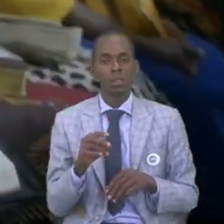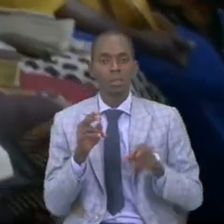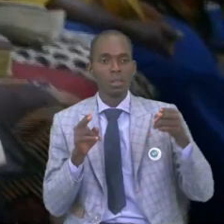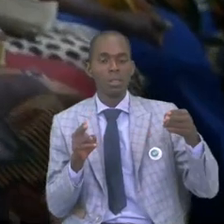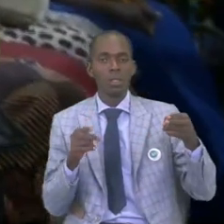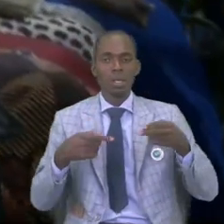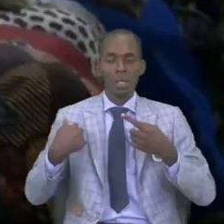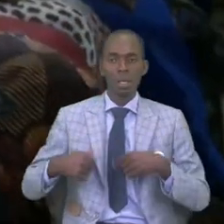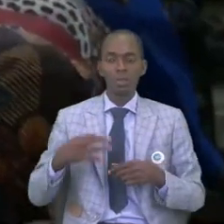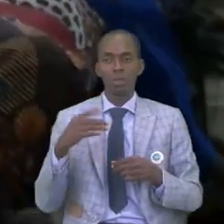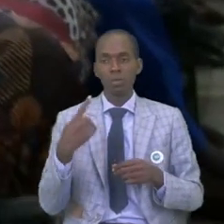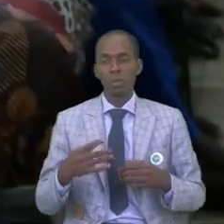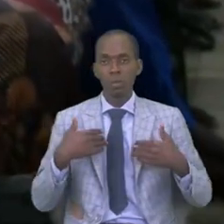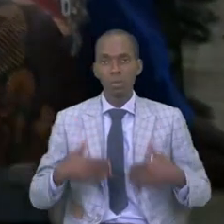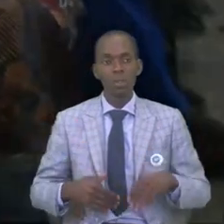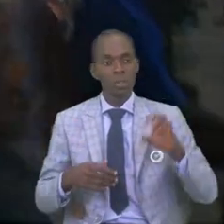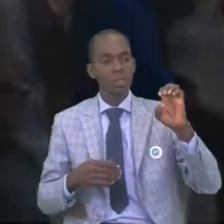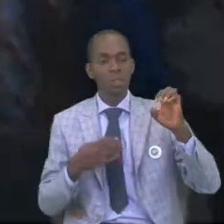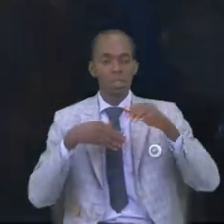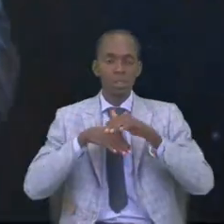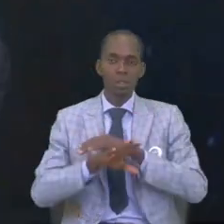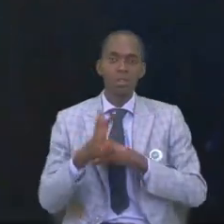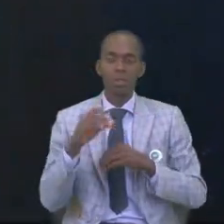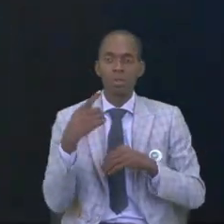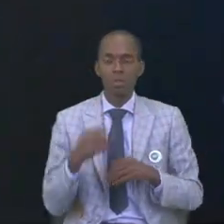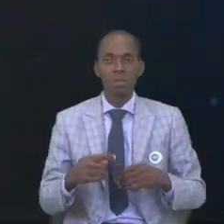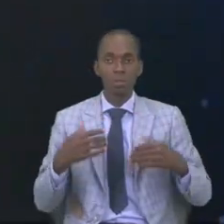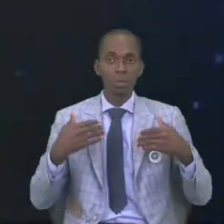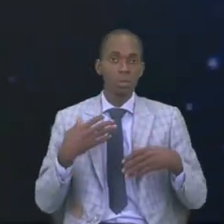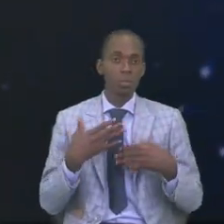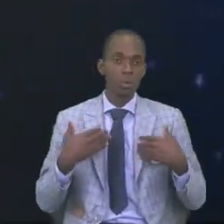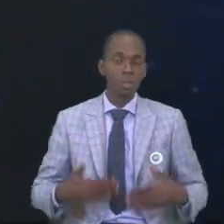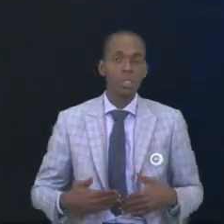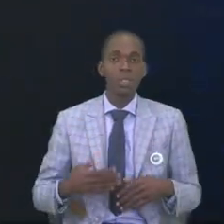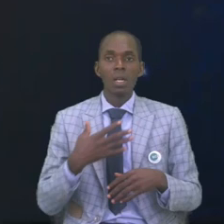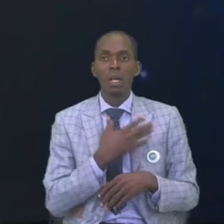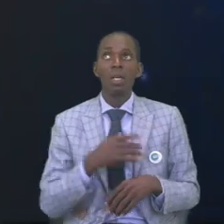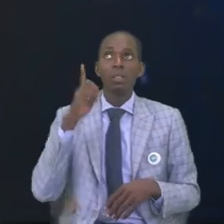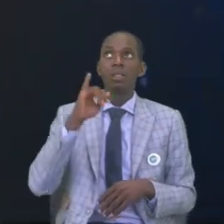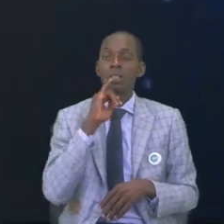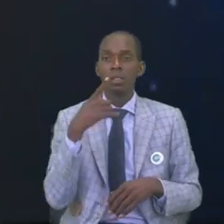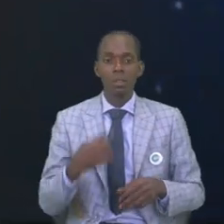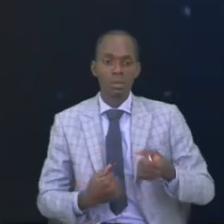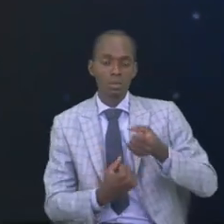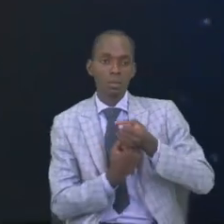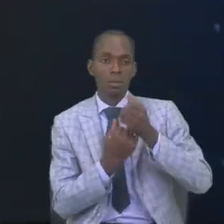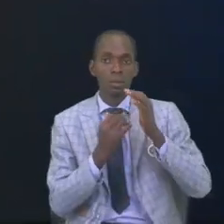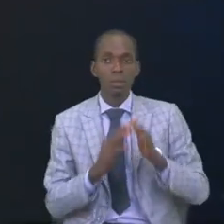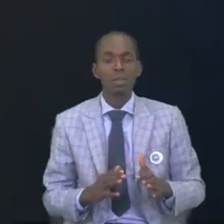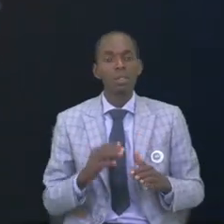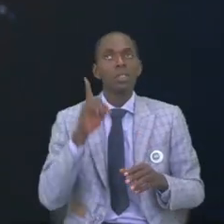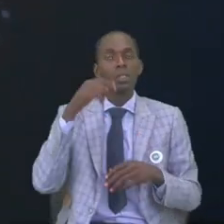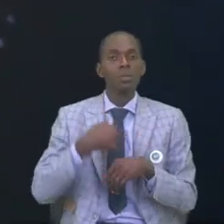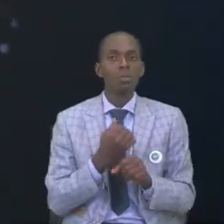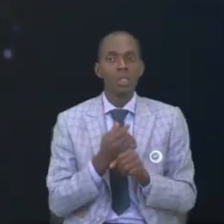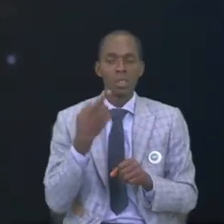entrance, the emancipator, the establisher of believers in the body. He is the advocate. He made the atonement for us,